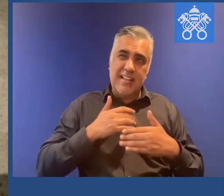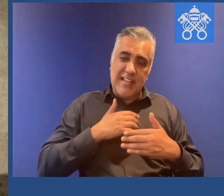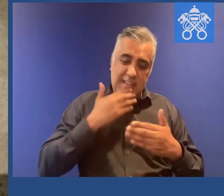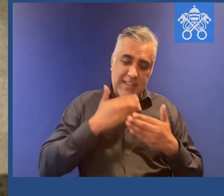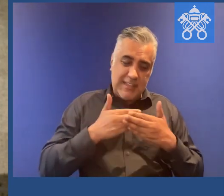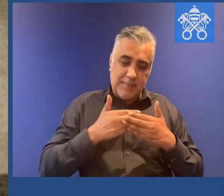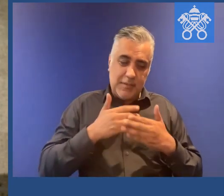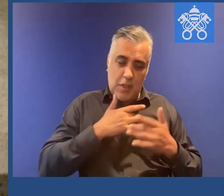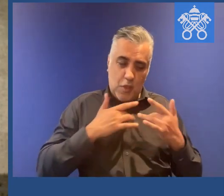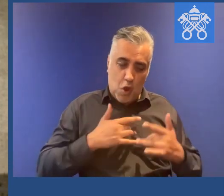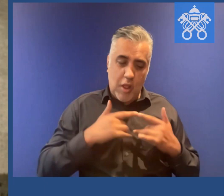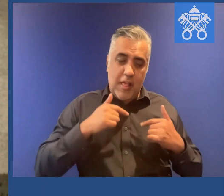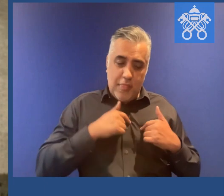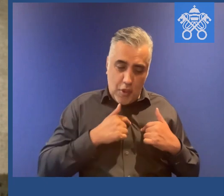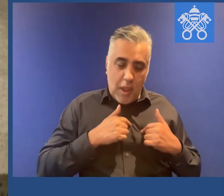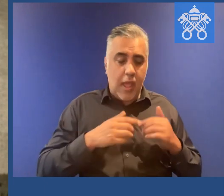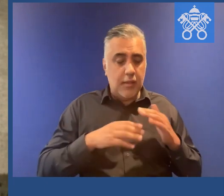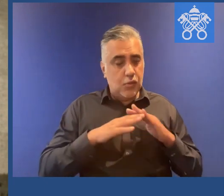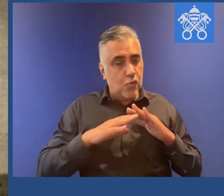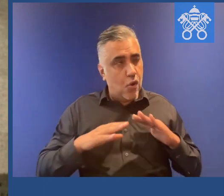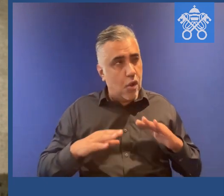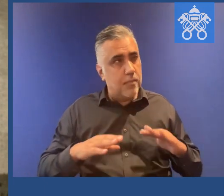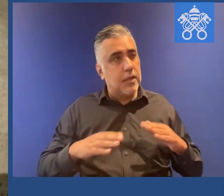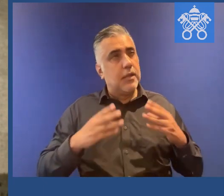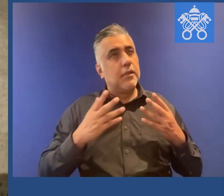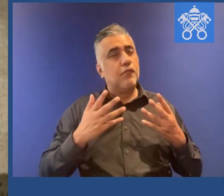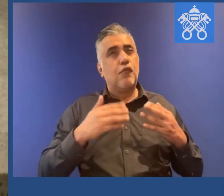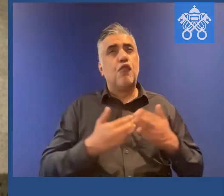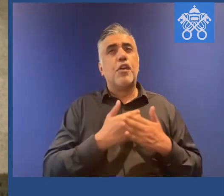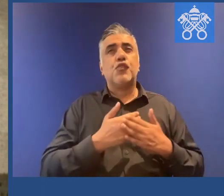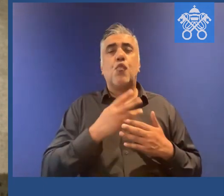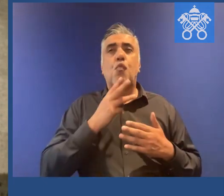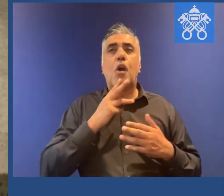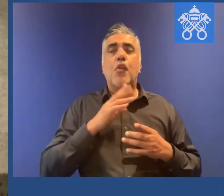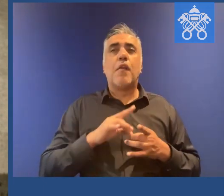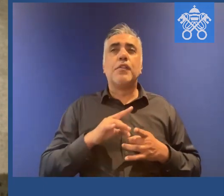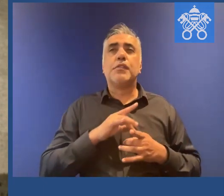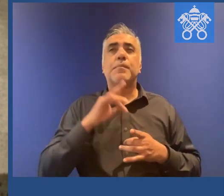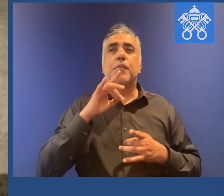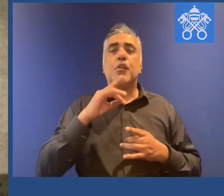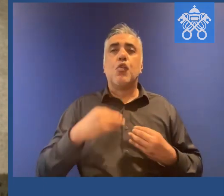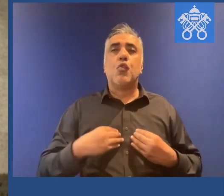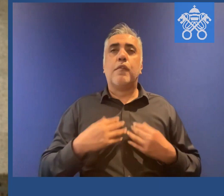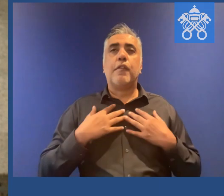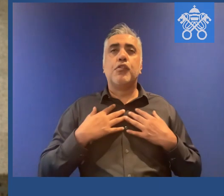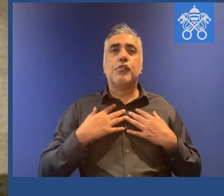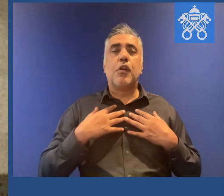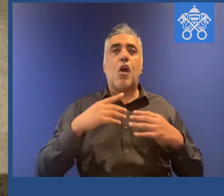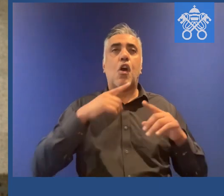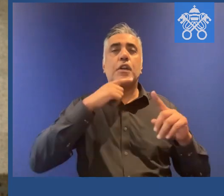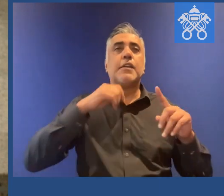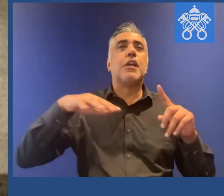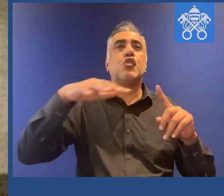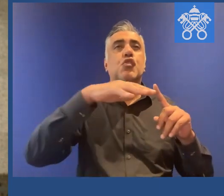heart, there flows the calm and silent fresh water of the Spirit, who refreshes our deserts